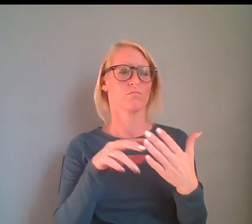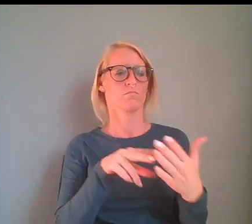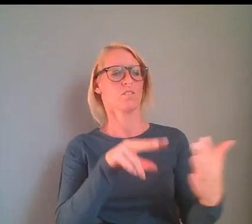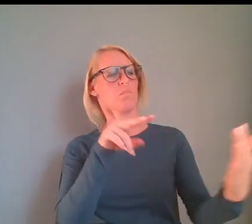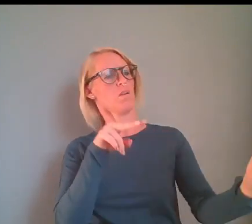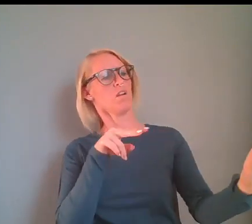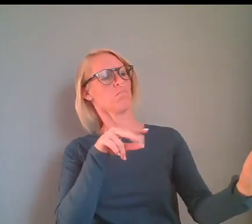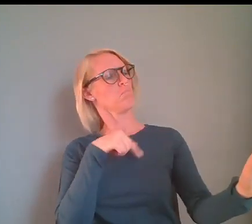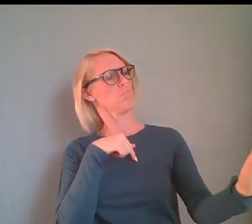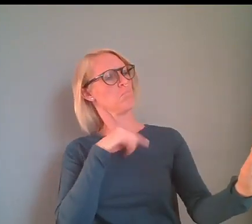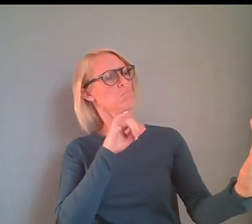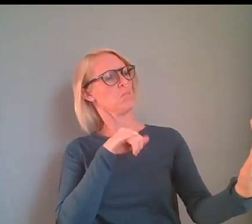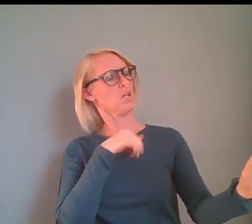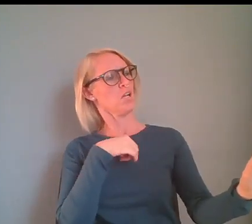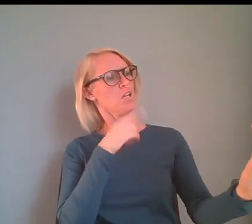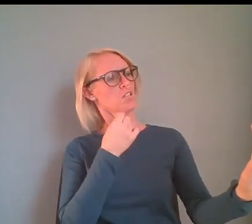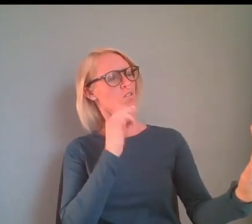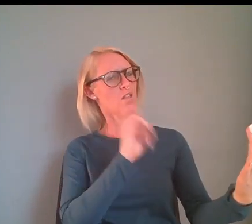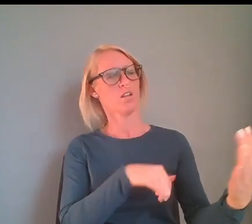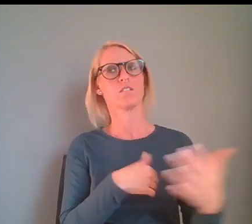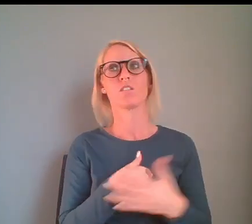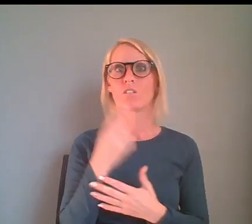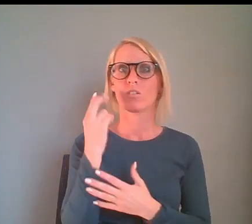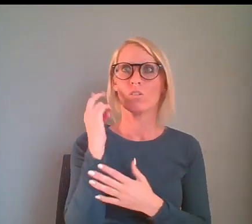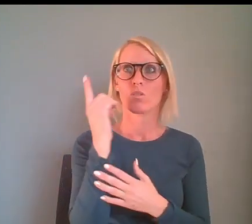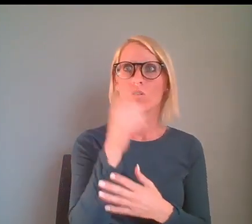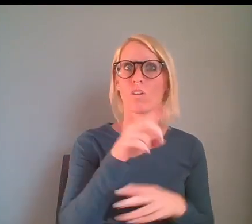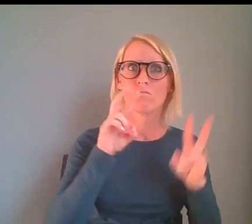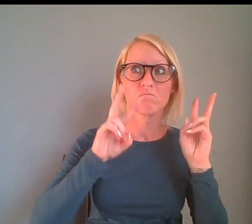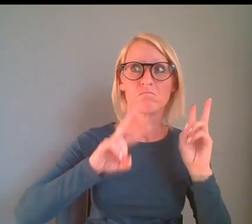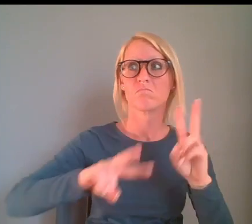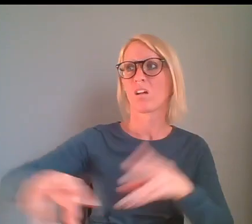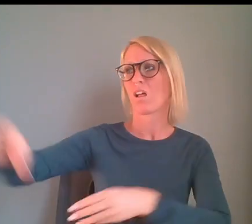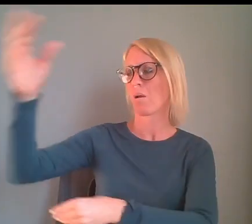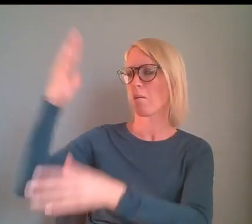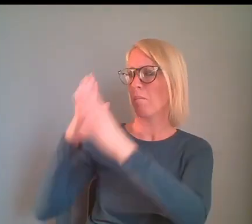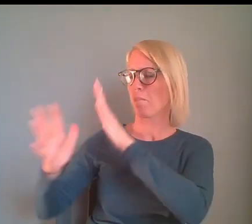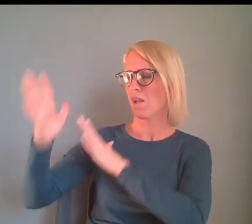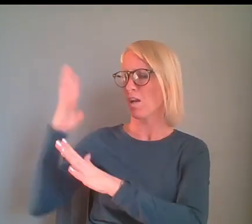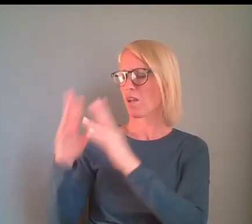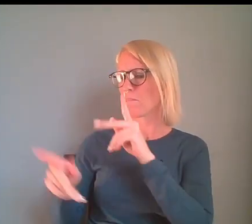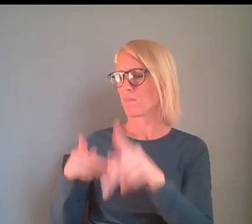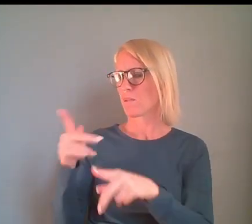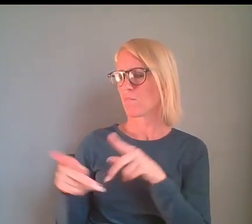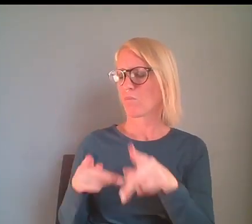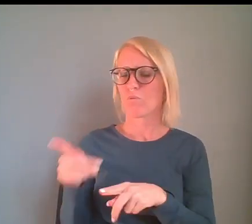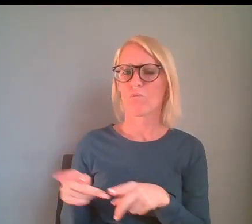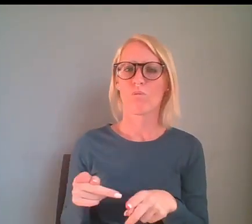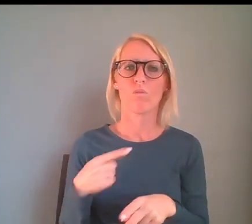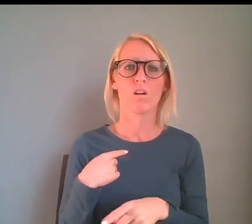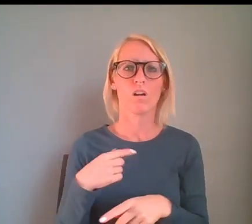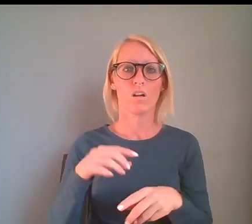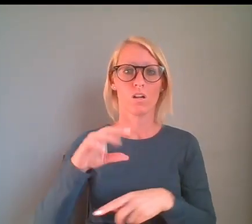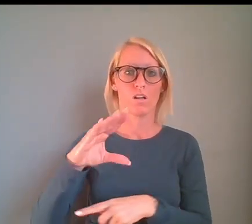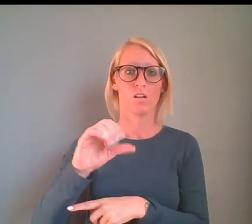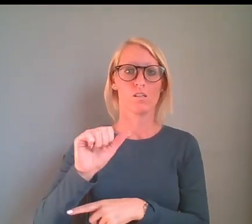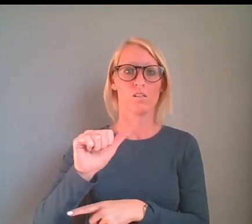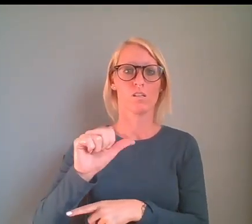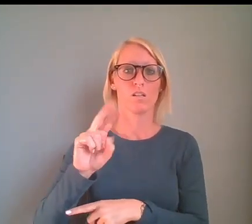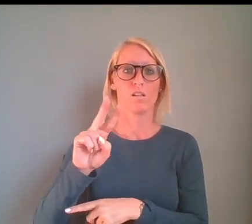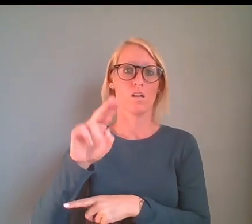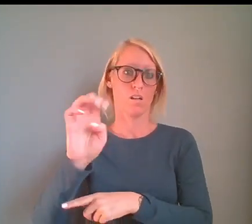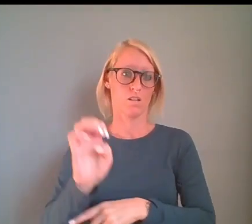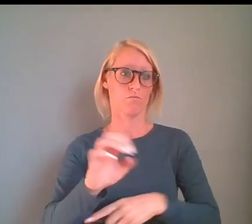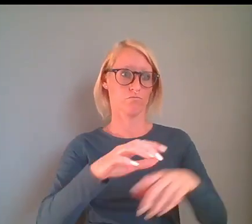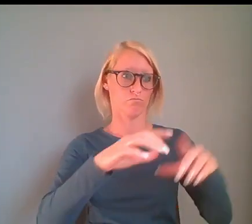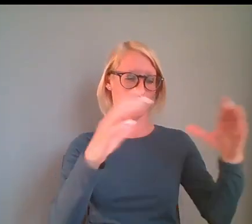that. You know, if you look at cave paintings of the, ancient people, they had to like put their hands in some kind of